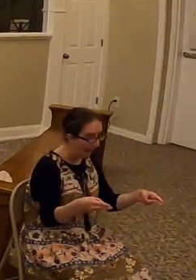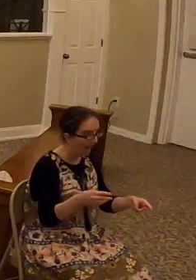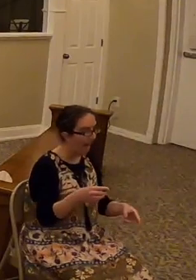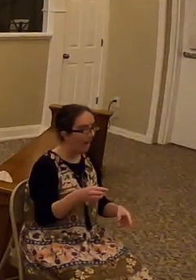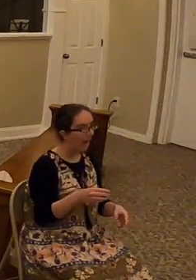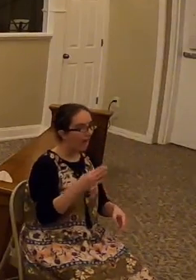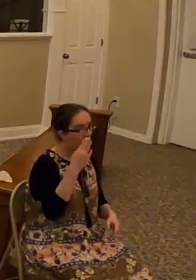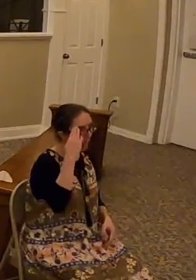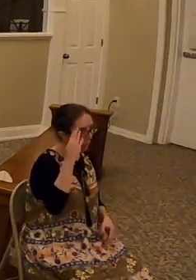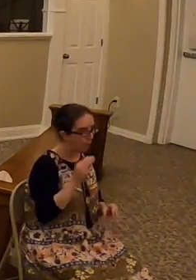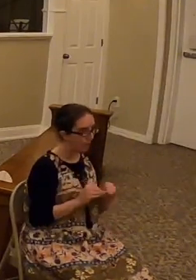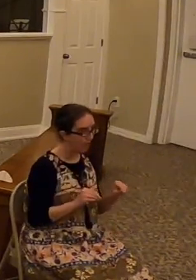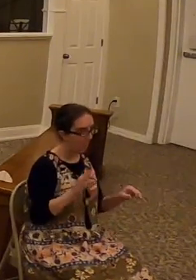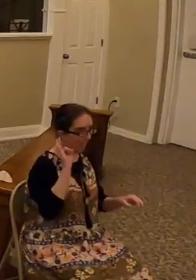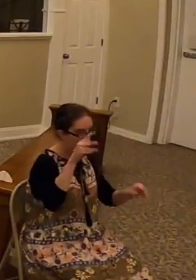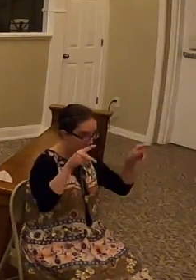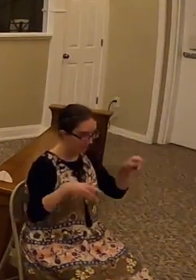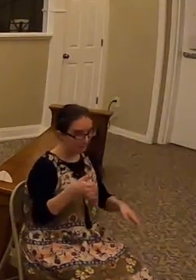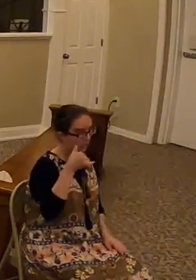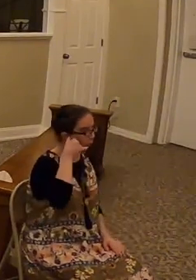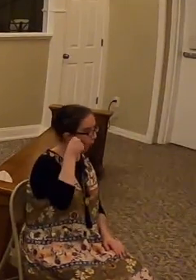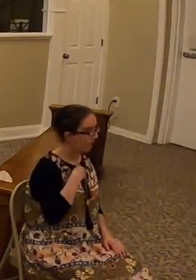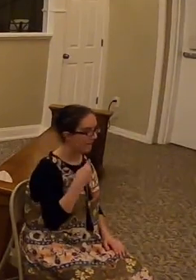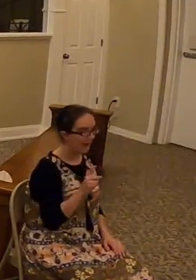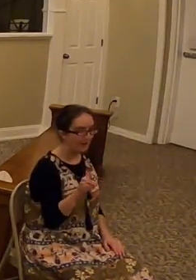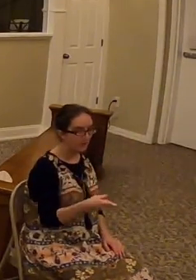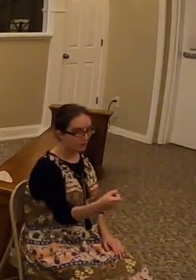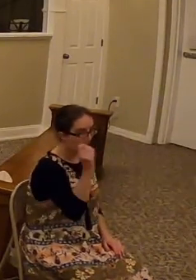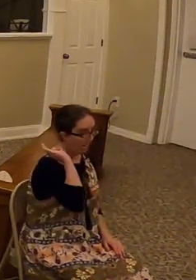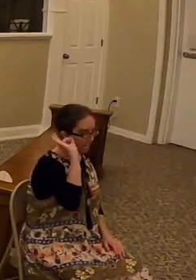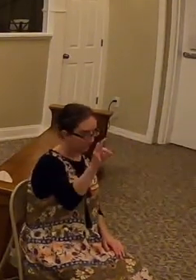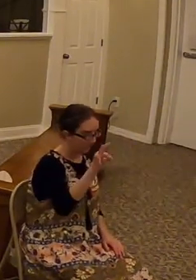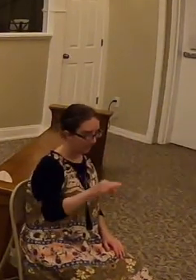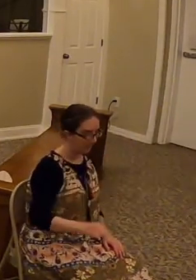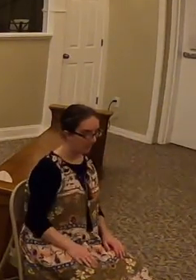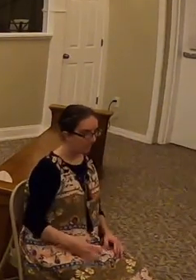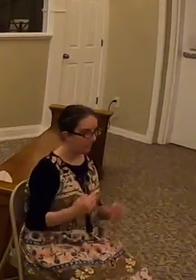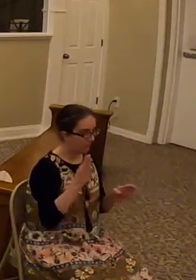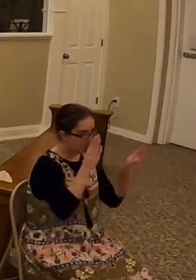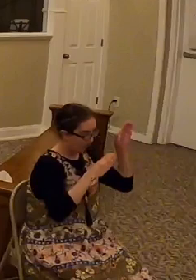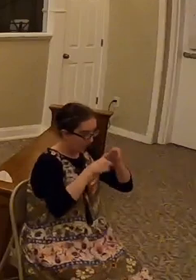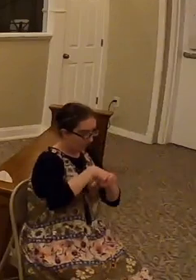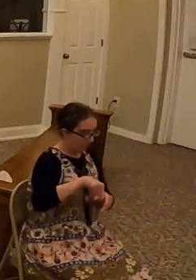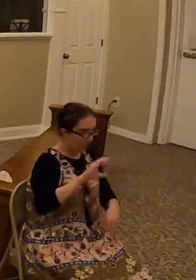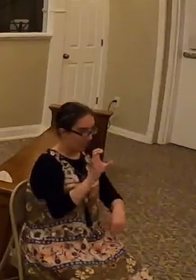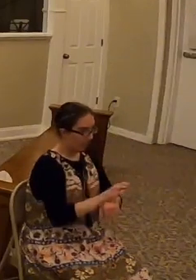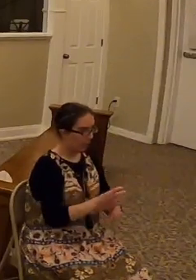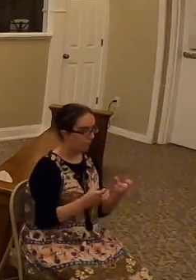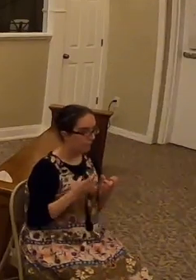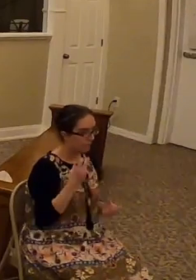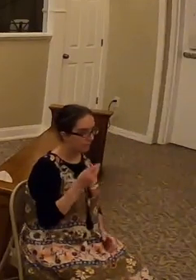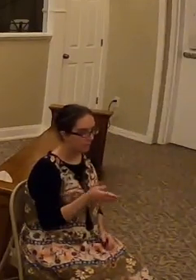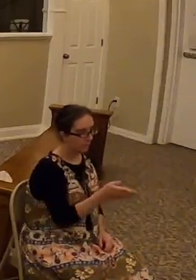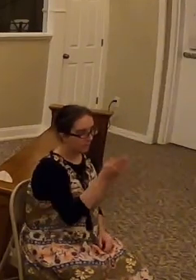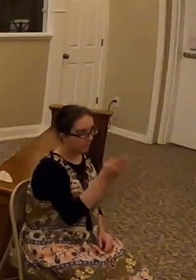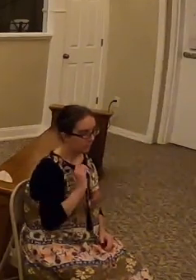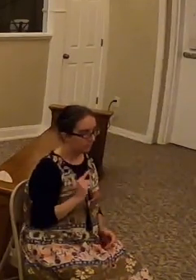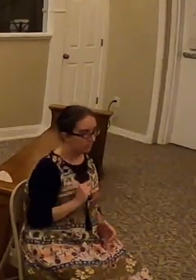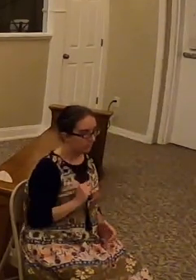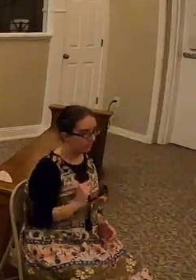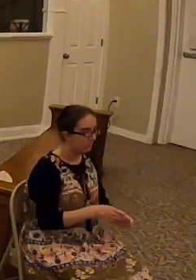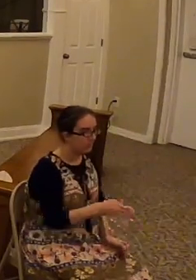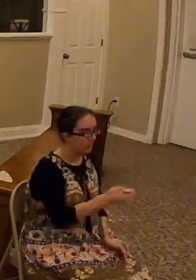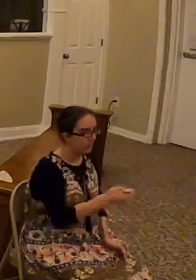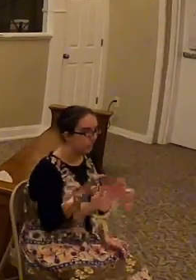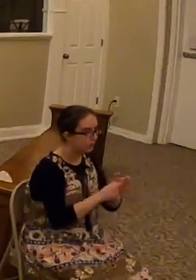I did not know. The pastor just called me and said, hey, I need you to come preach. I've got some issues in the church. I want to see if God will show you.